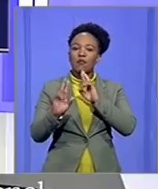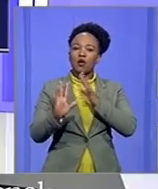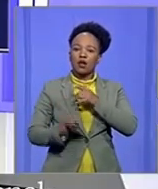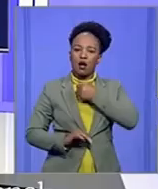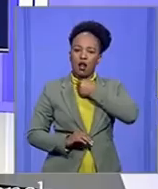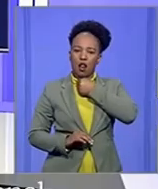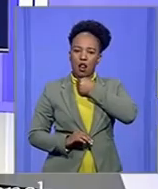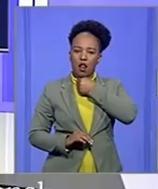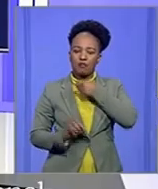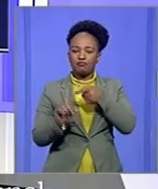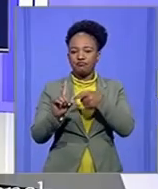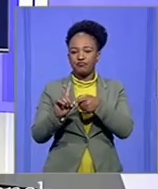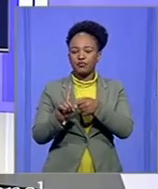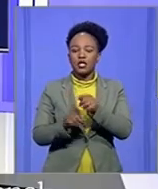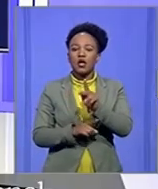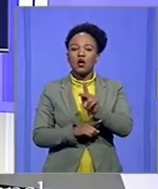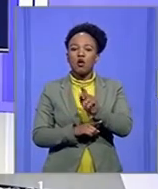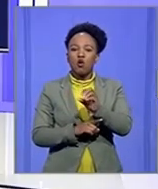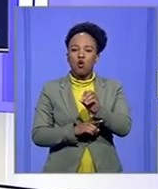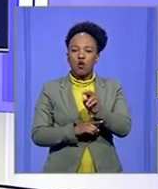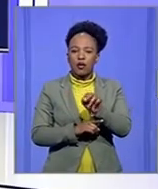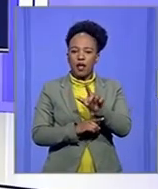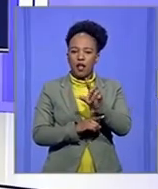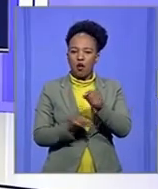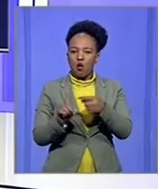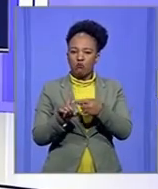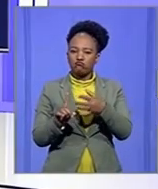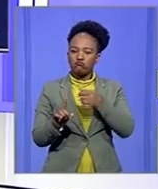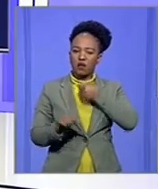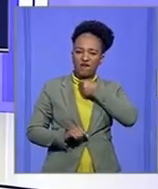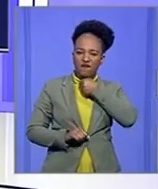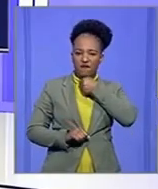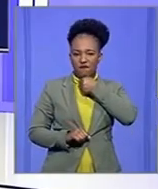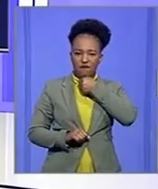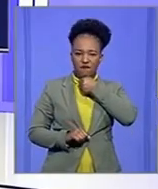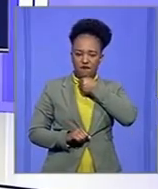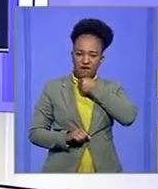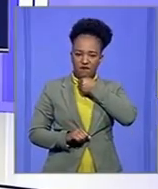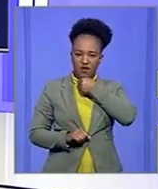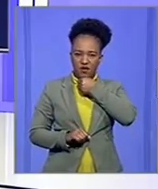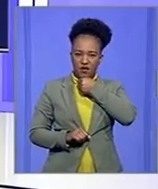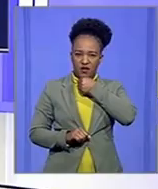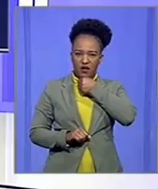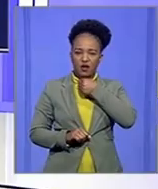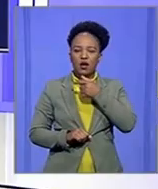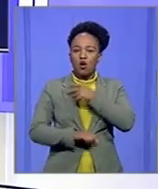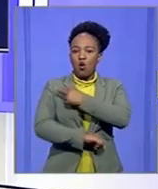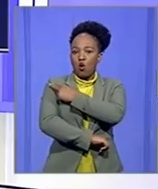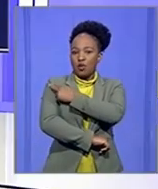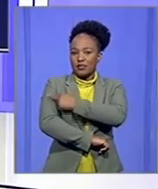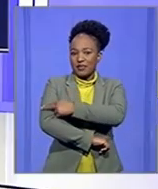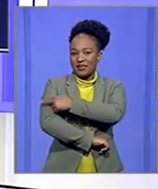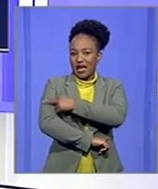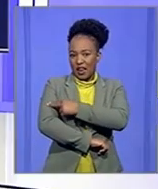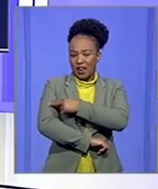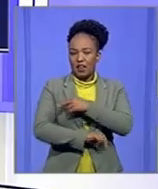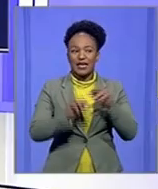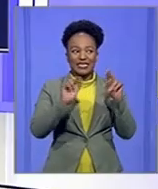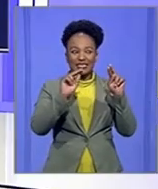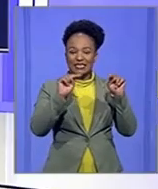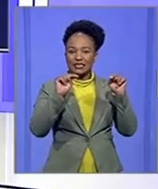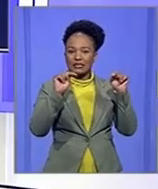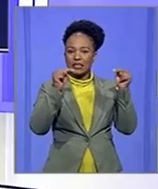mo a neng a le ka ho retlisetsa ka tlaleho e maleba e mabapi le moqolotsi e mabapi le sepetlele sa National se